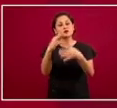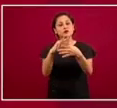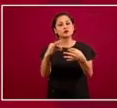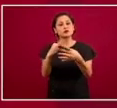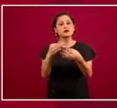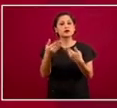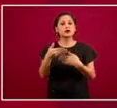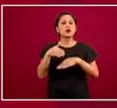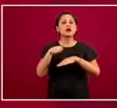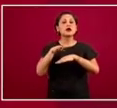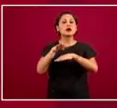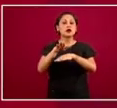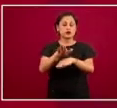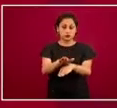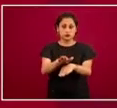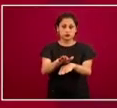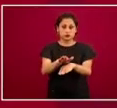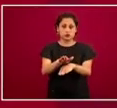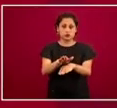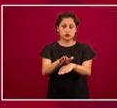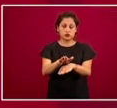discussing